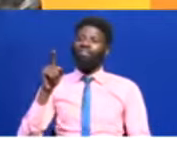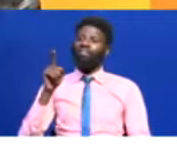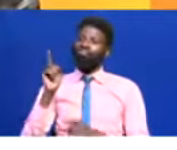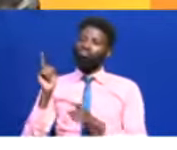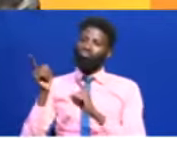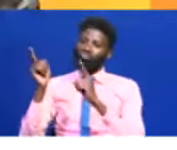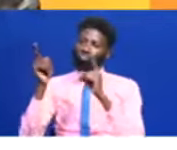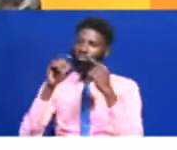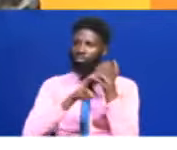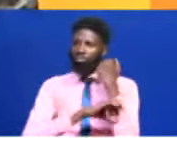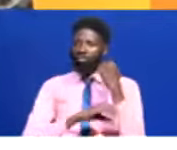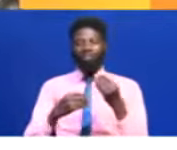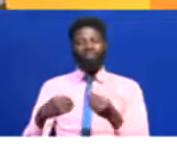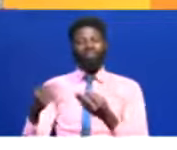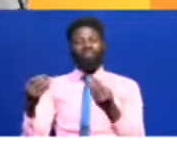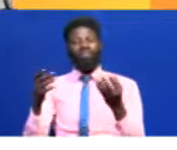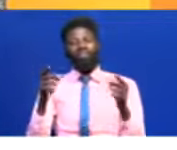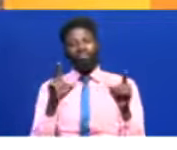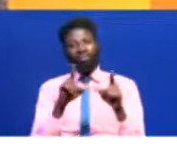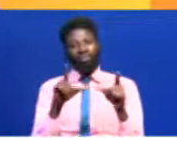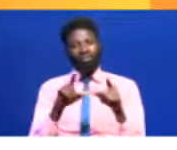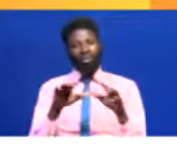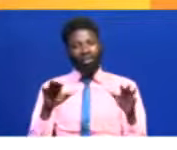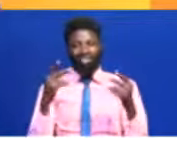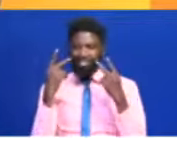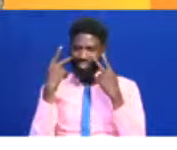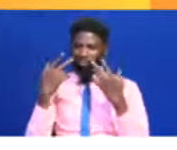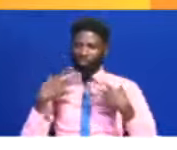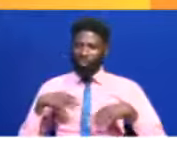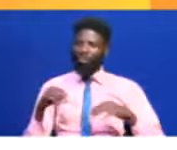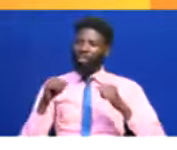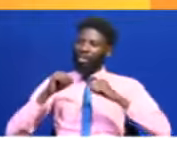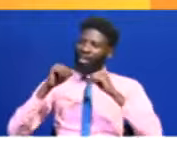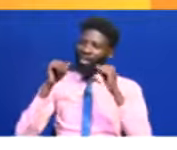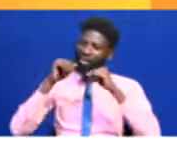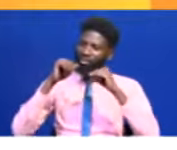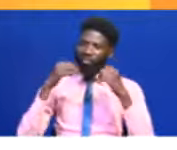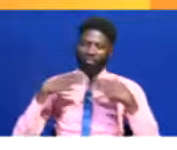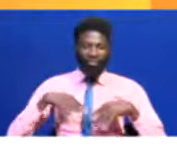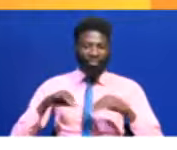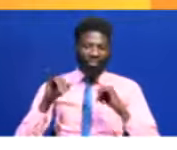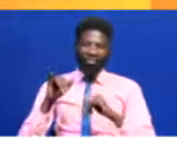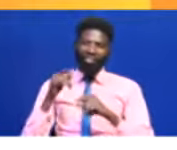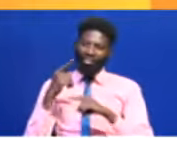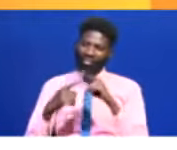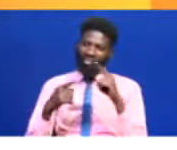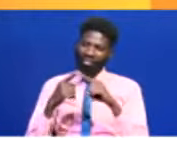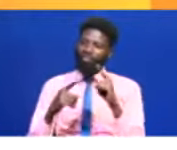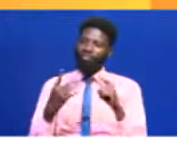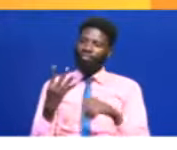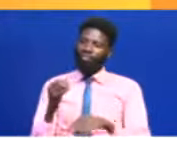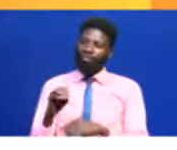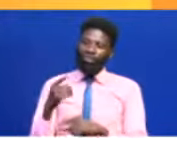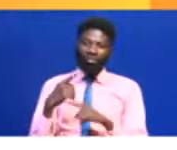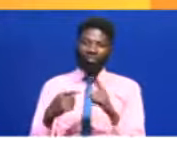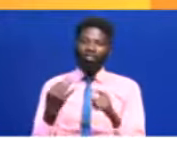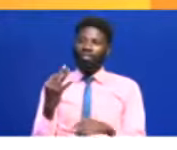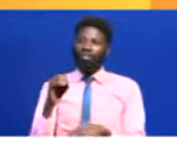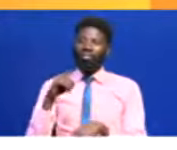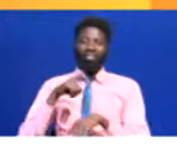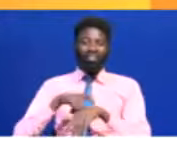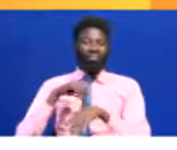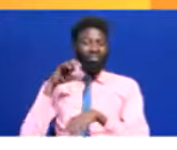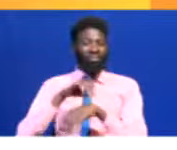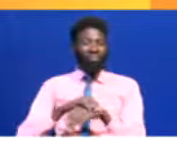country issuing titles. And you'd see the excitement. People have stayed for more than 40 years, 30 years. And once they get